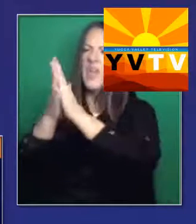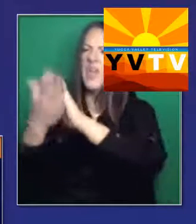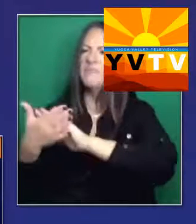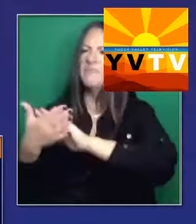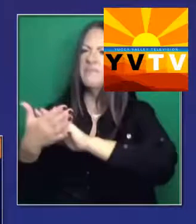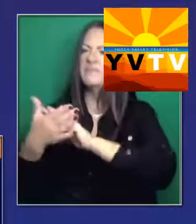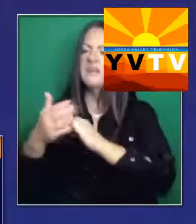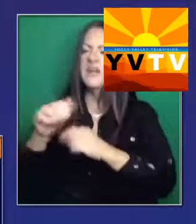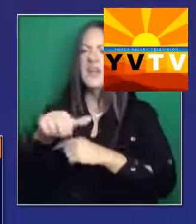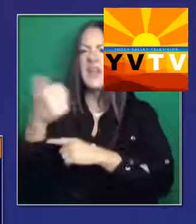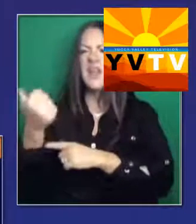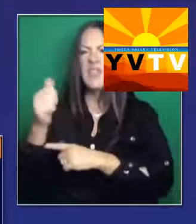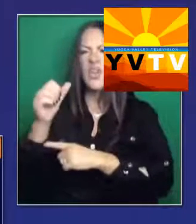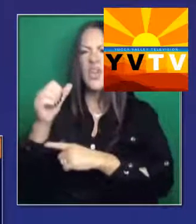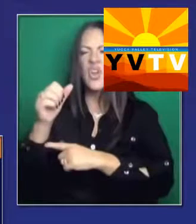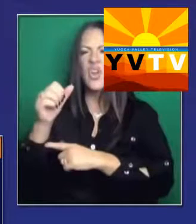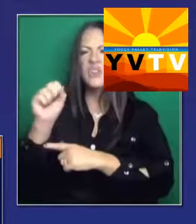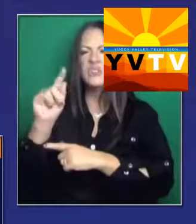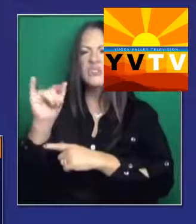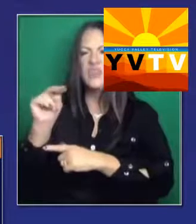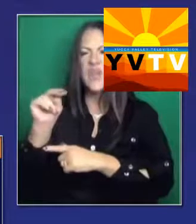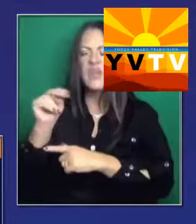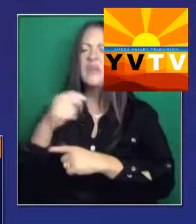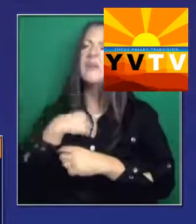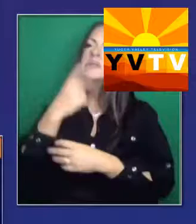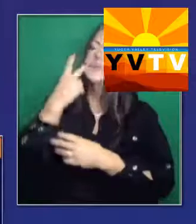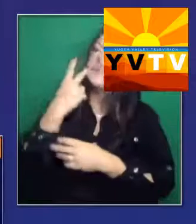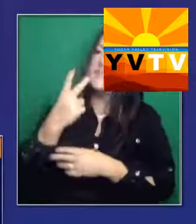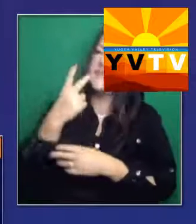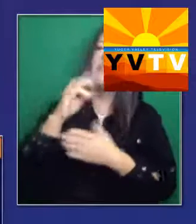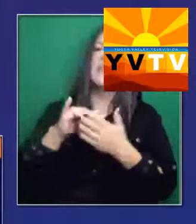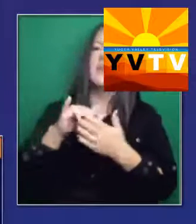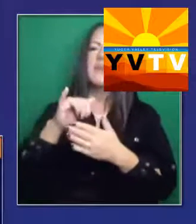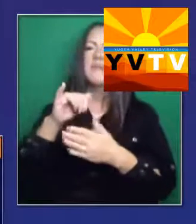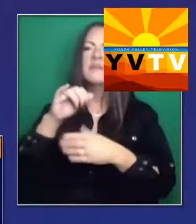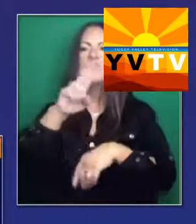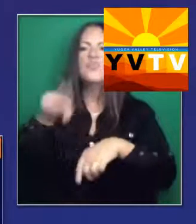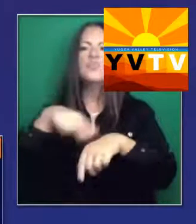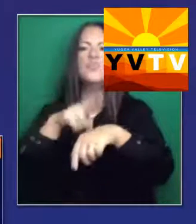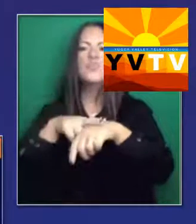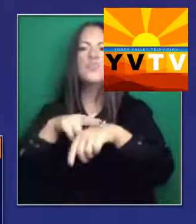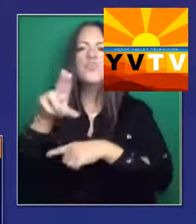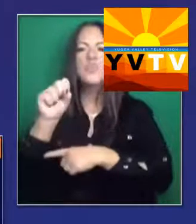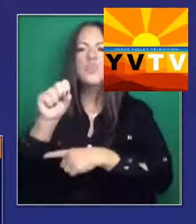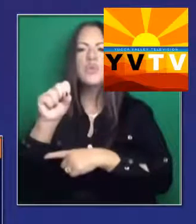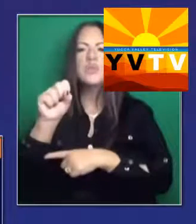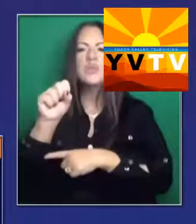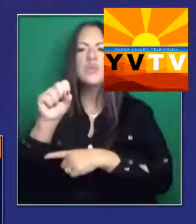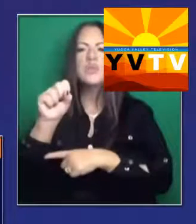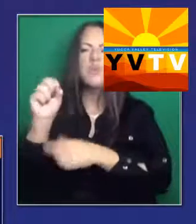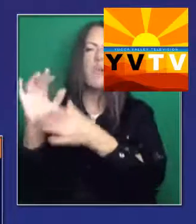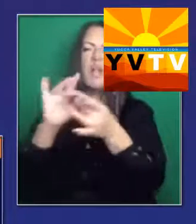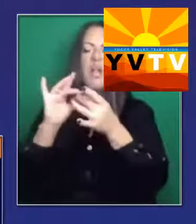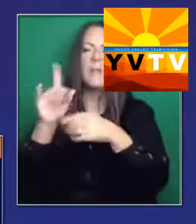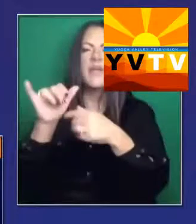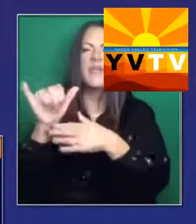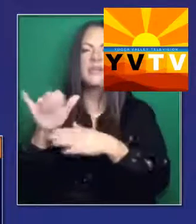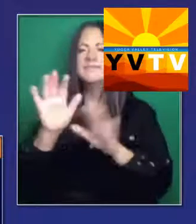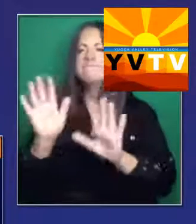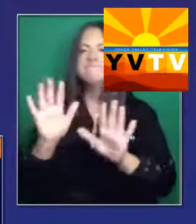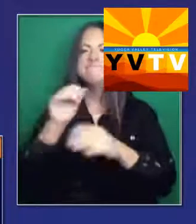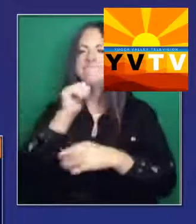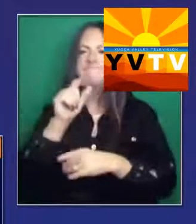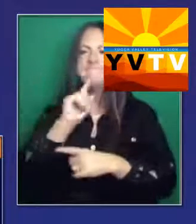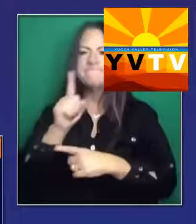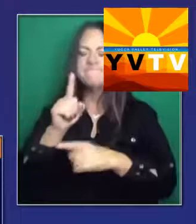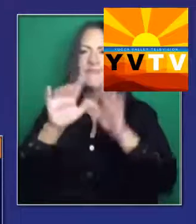some of the national news on this saying America doesn't do this. I think it's a little misleading, because as part of this country,